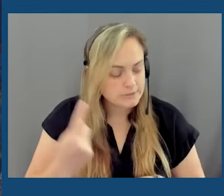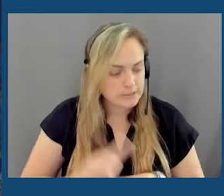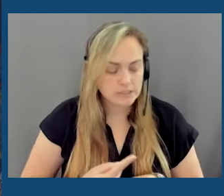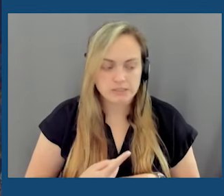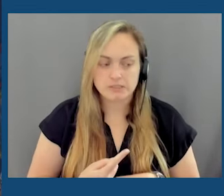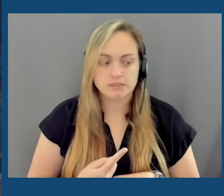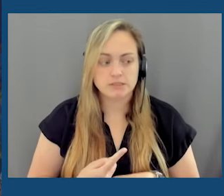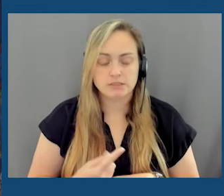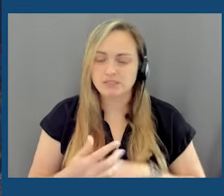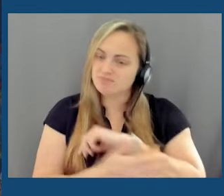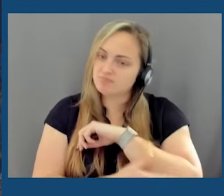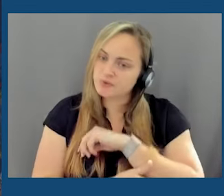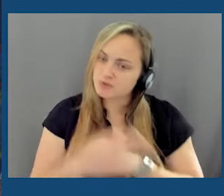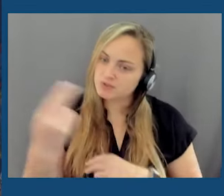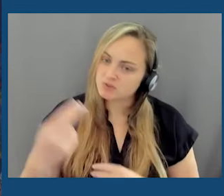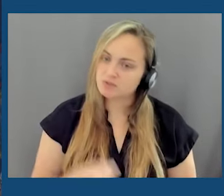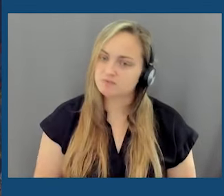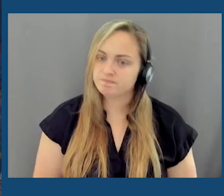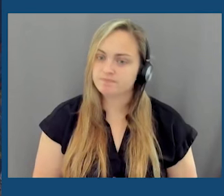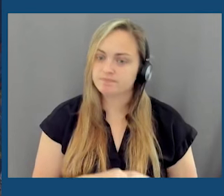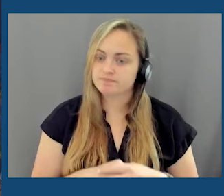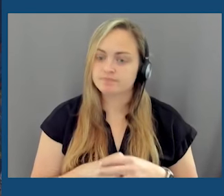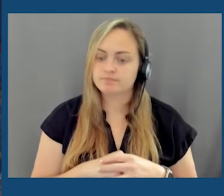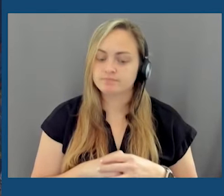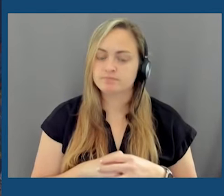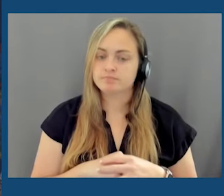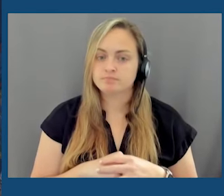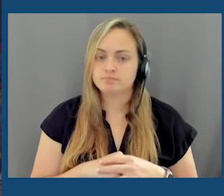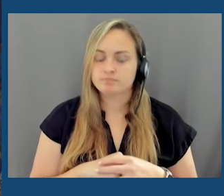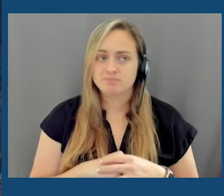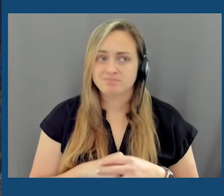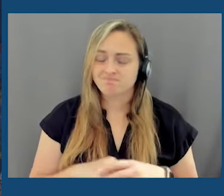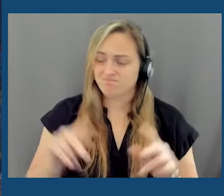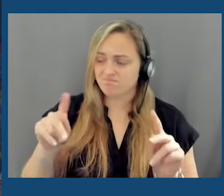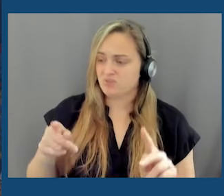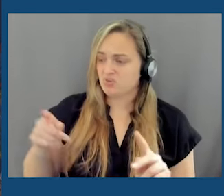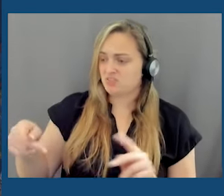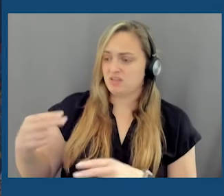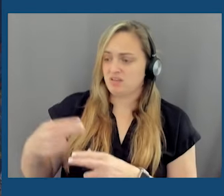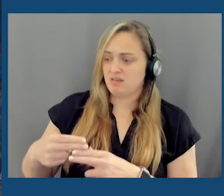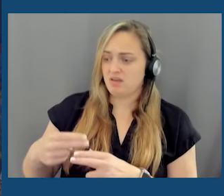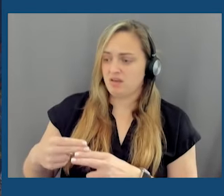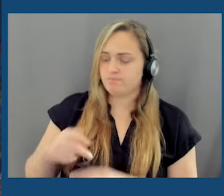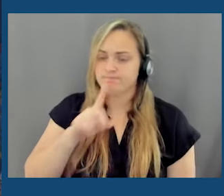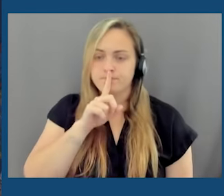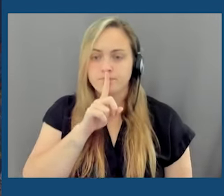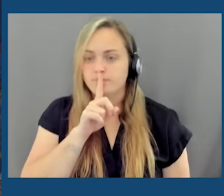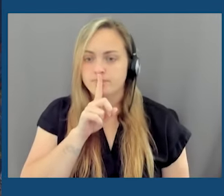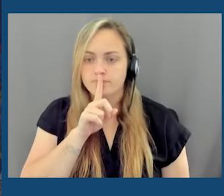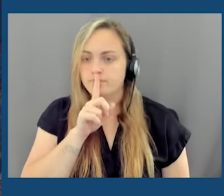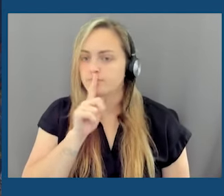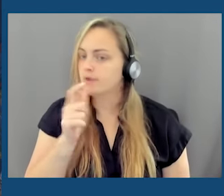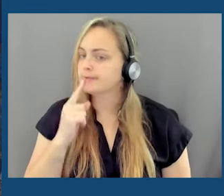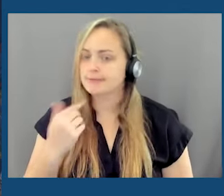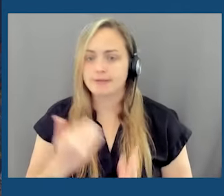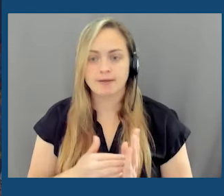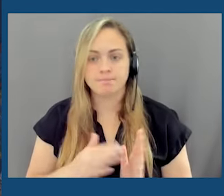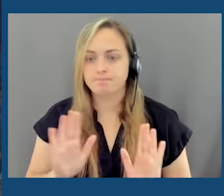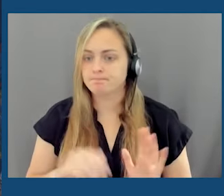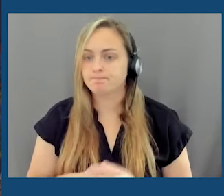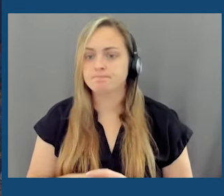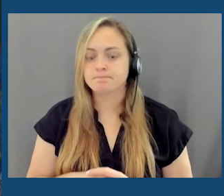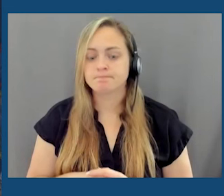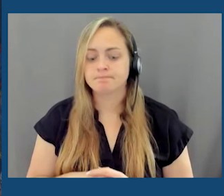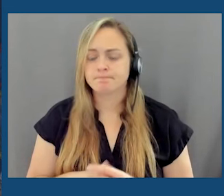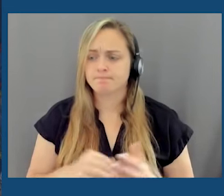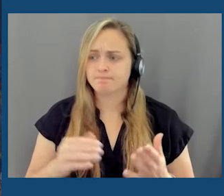our country's history, brought on by a perpetrator whose name will not be repeated, in service